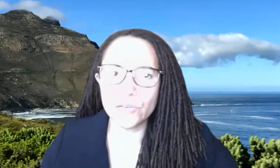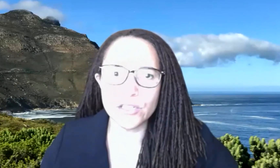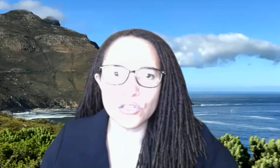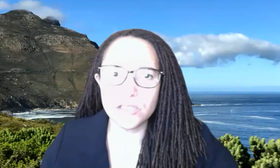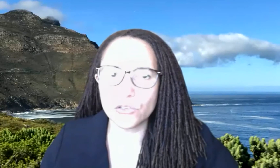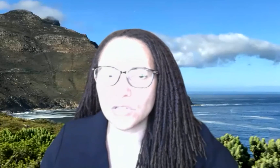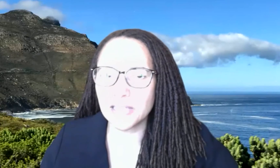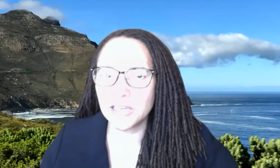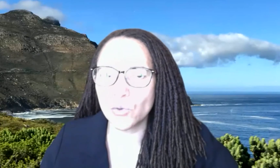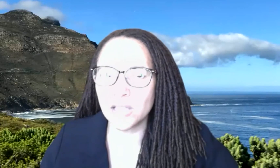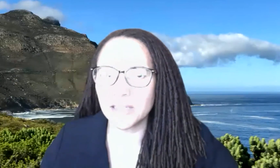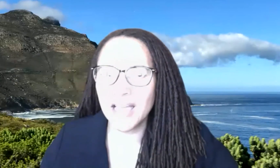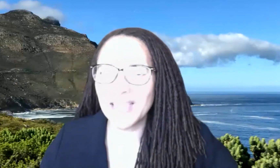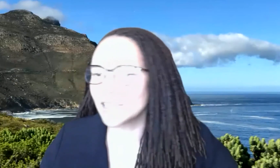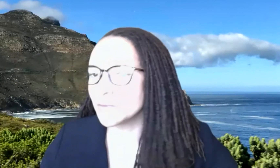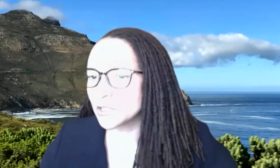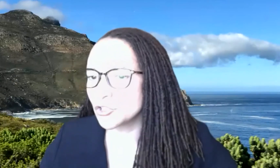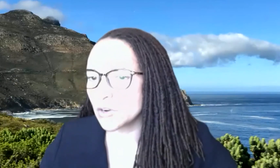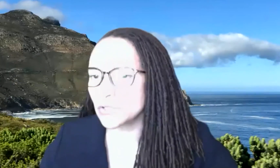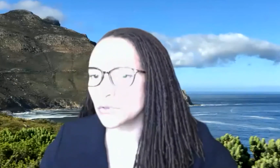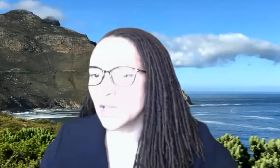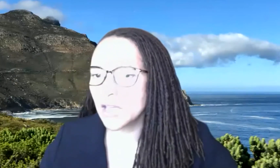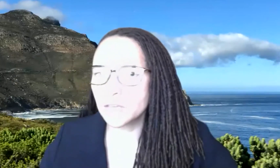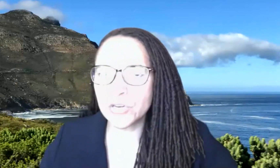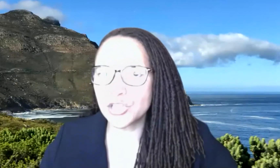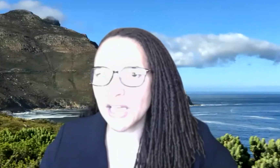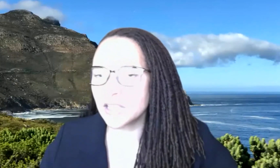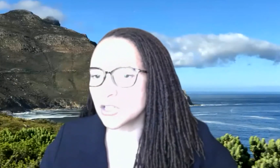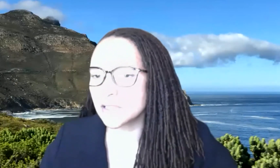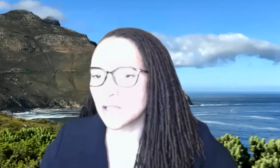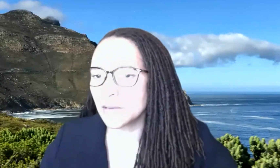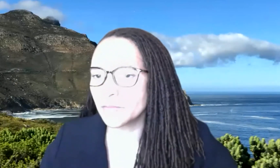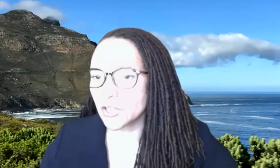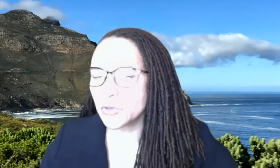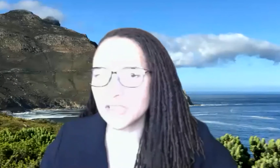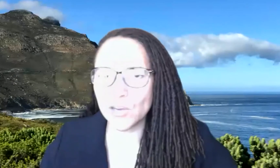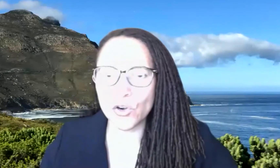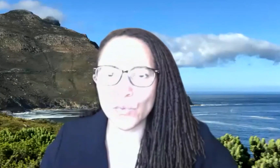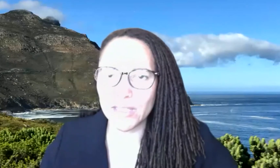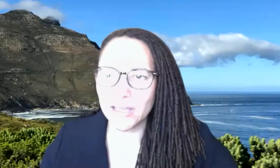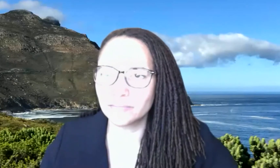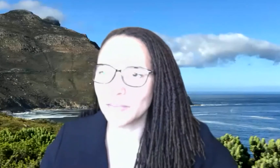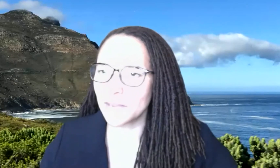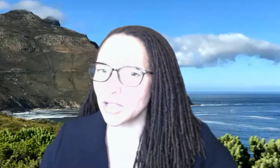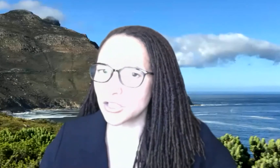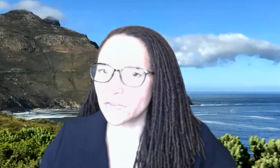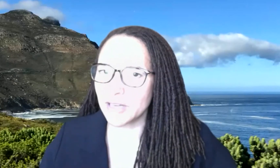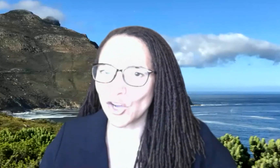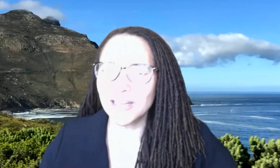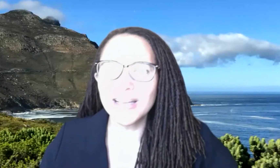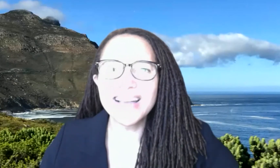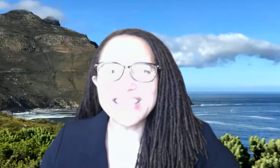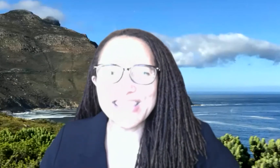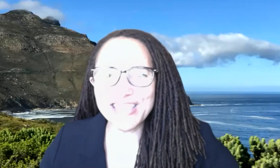current racial and social class inequality that can contribute to community challenges for the communities they work within. My apologies for my